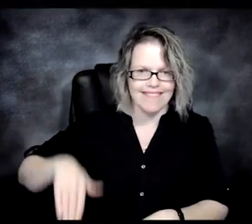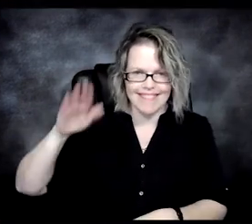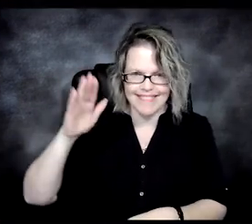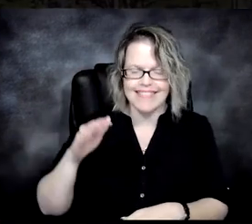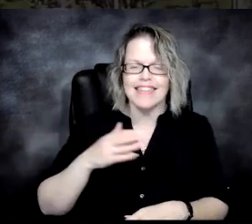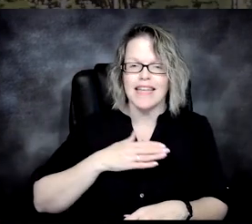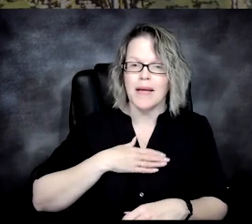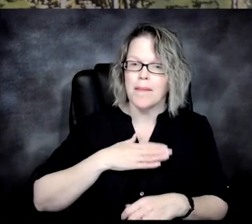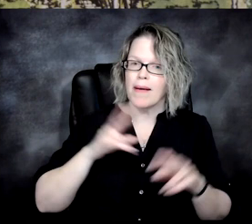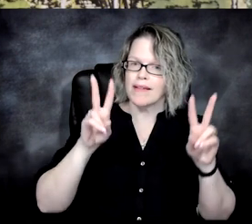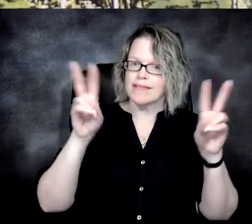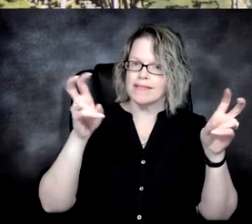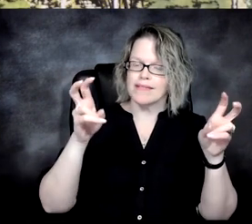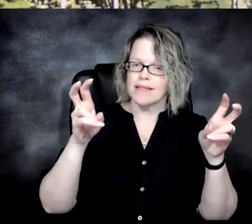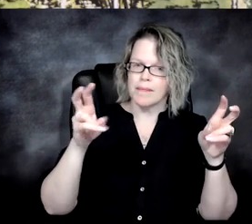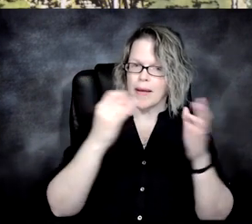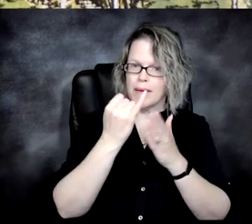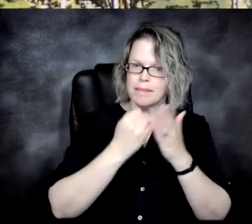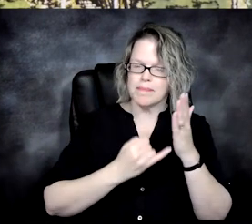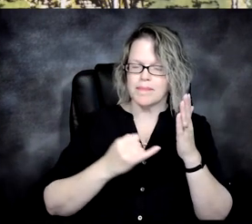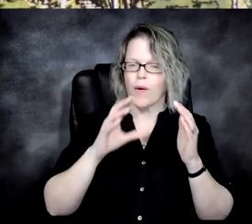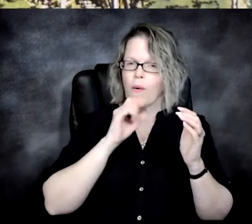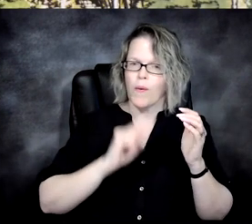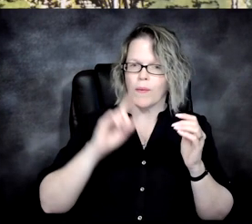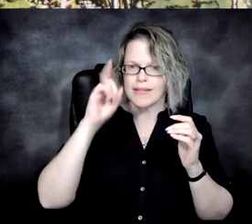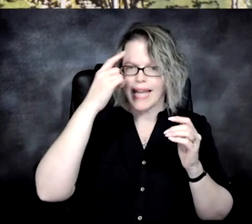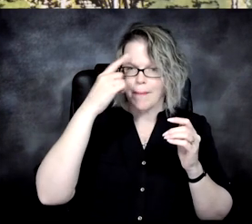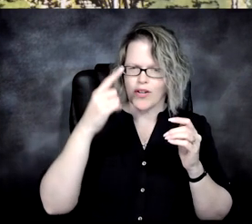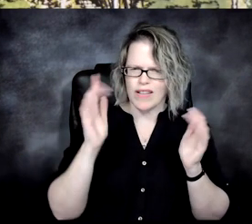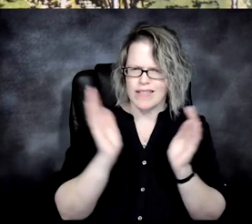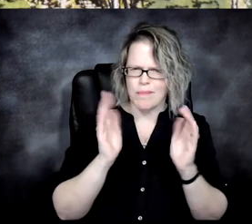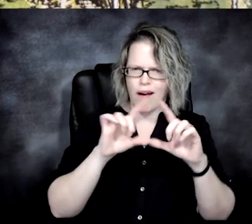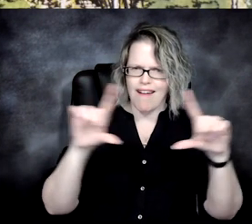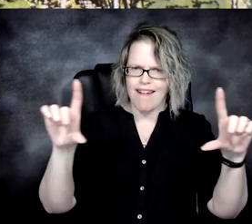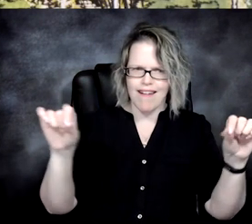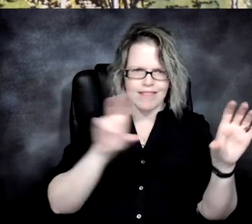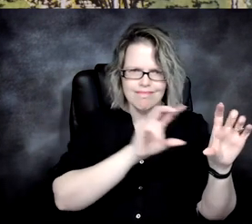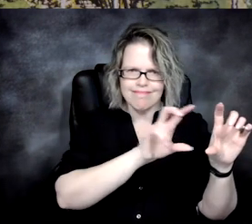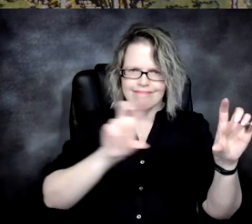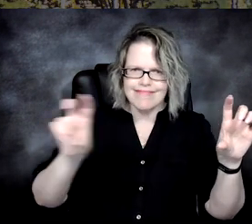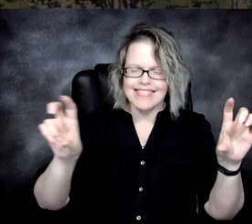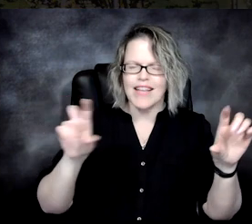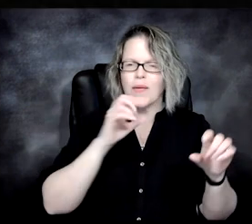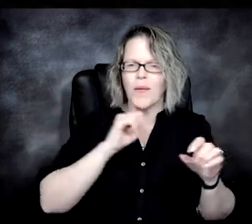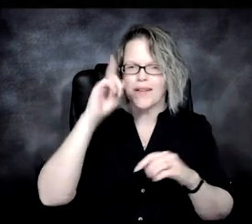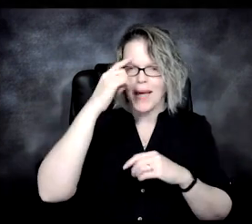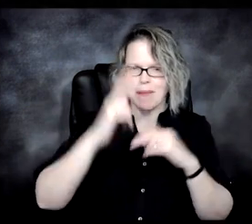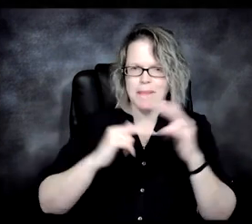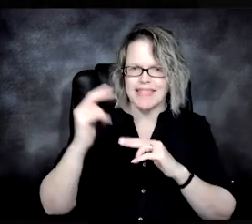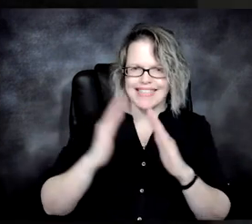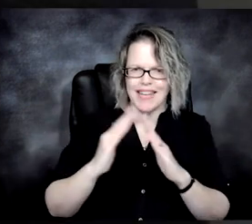piece, Old Capitol, which is a pretty small landscape illustration of the old Capitol building downtown,